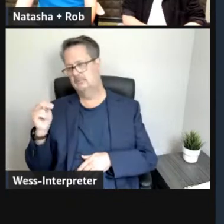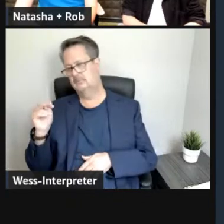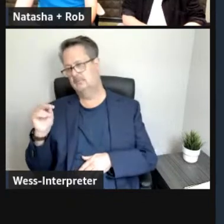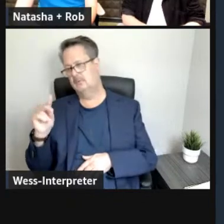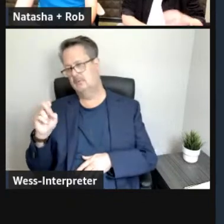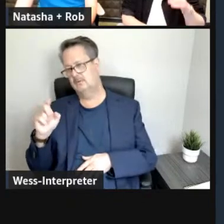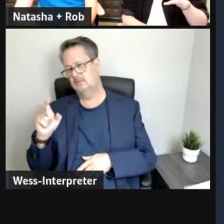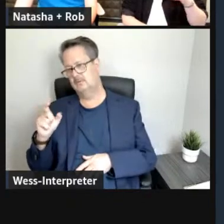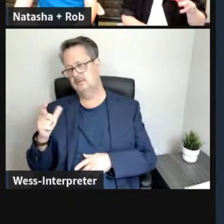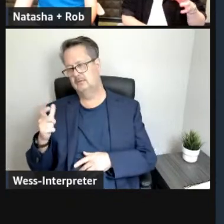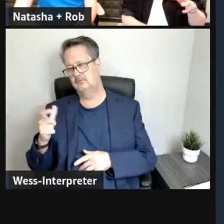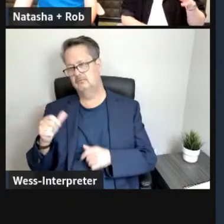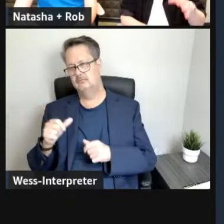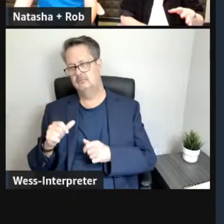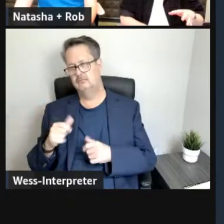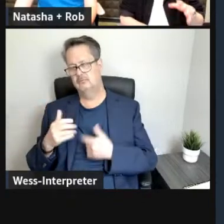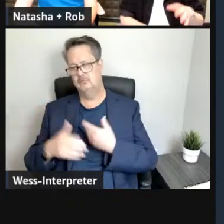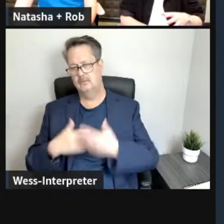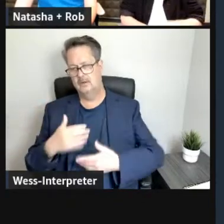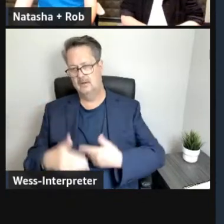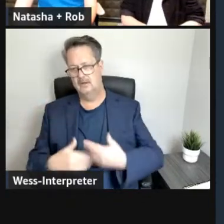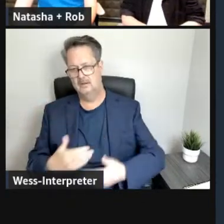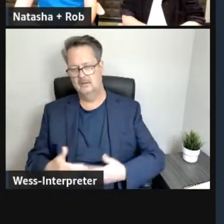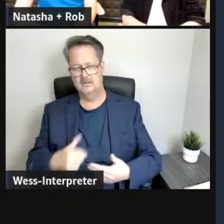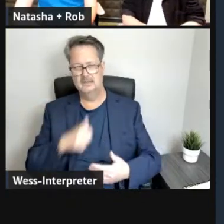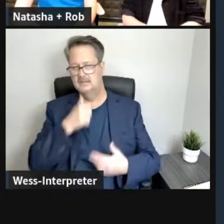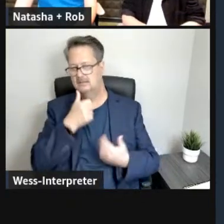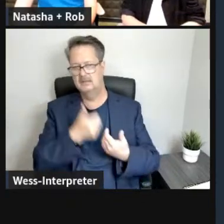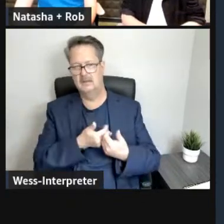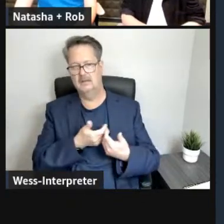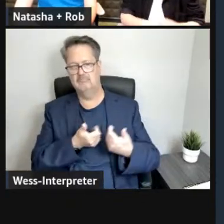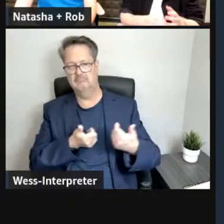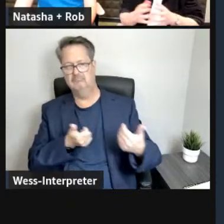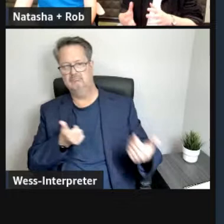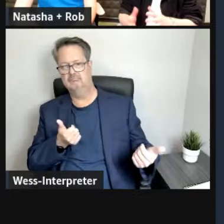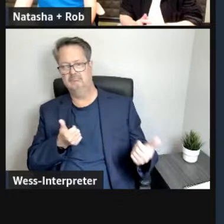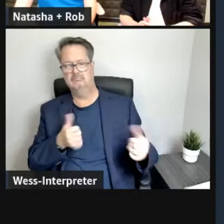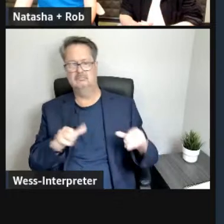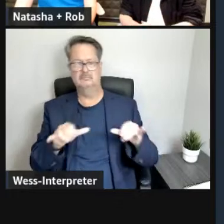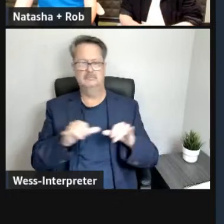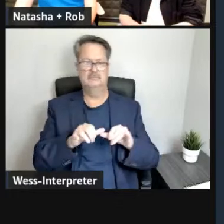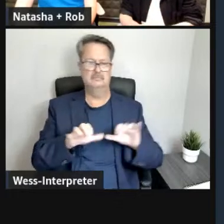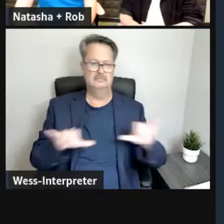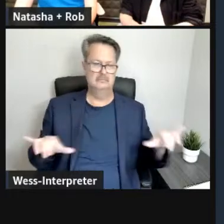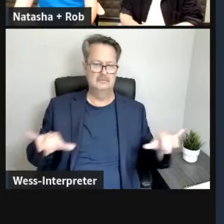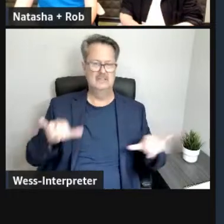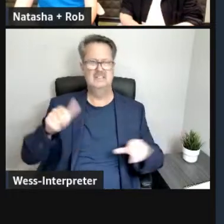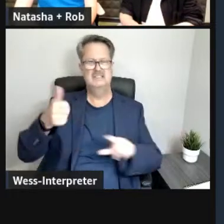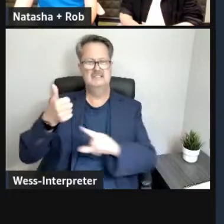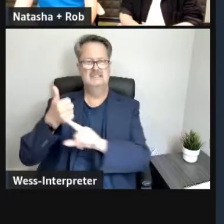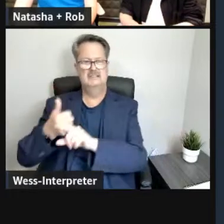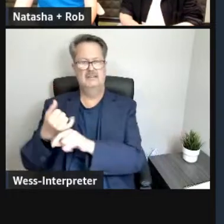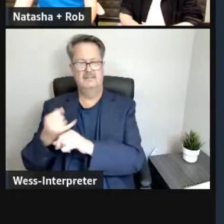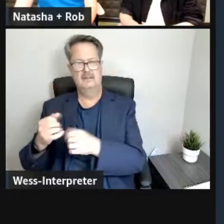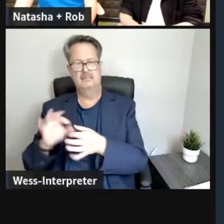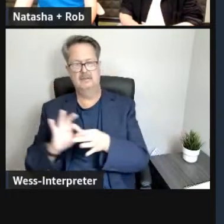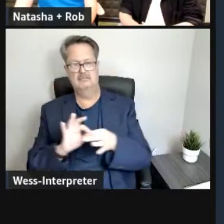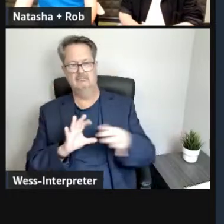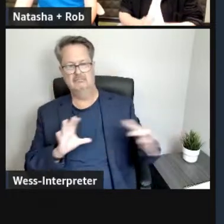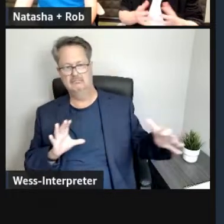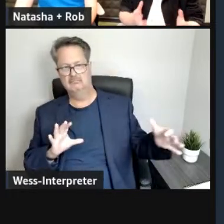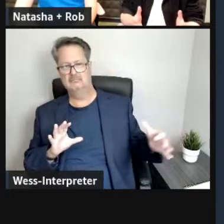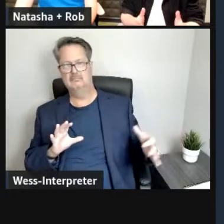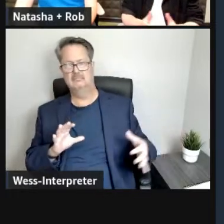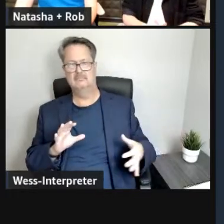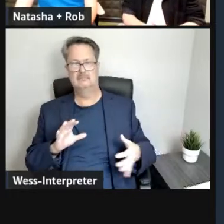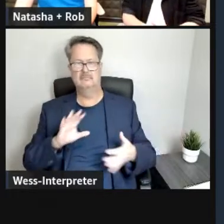that. It's not natively dependent on cluster autoscaler, so it can work independently of cluster autoscaler. And